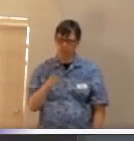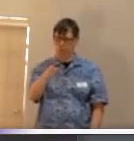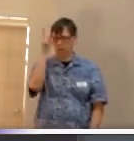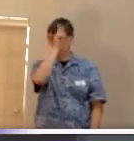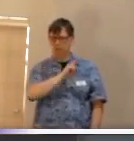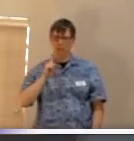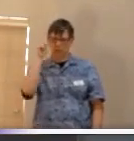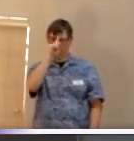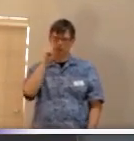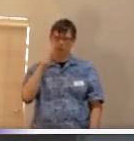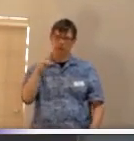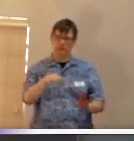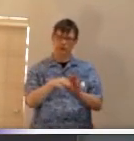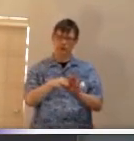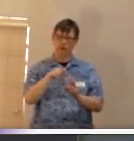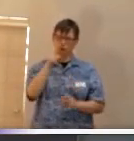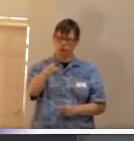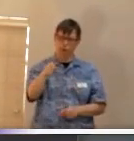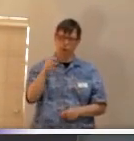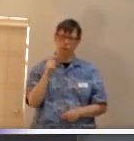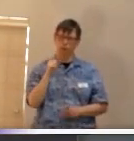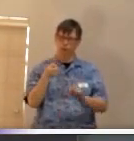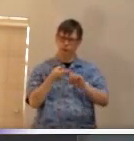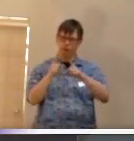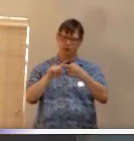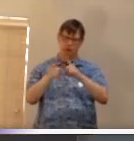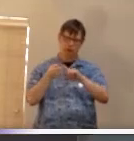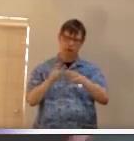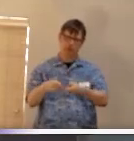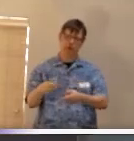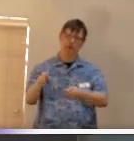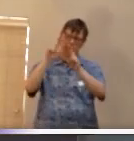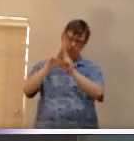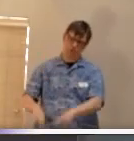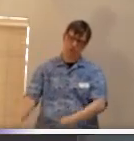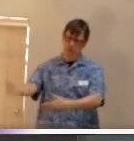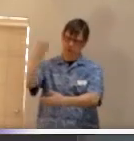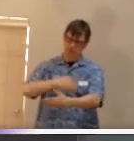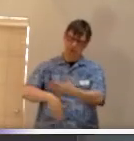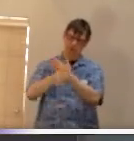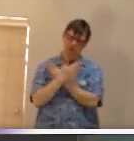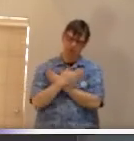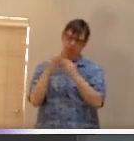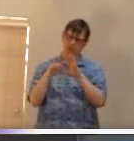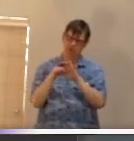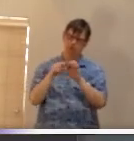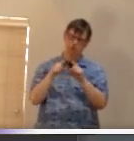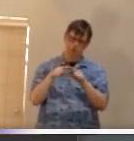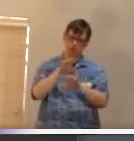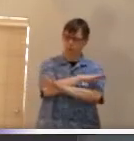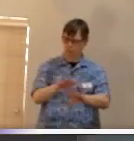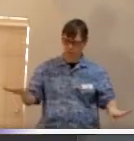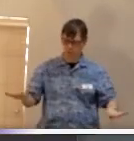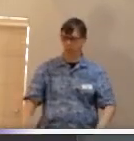that you wish to change and fall in love with the things that you don't, right? Like, enjoy the parts of your life that are